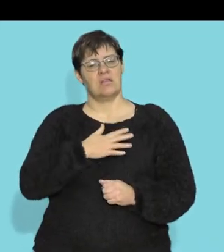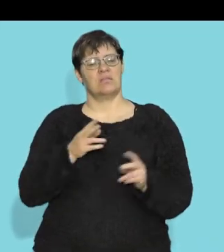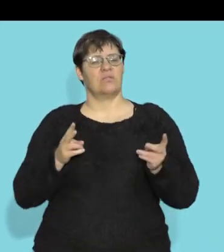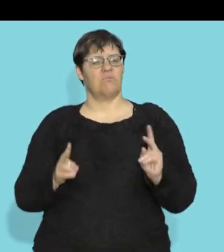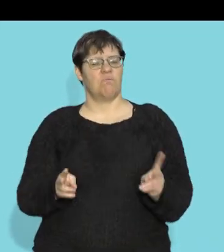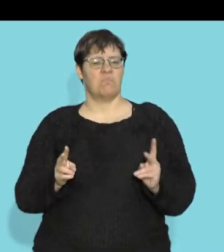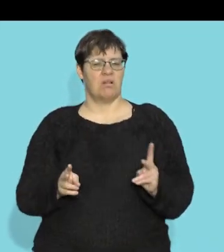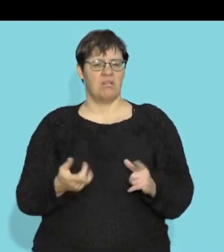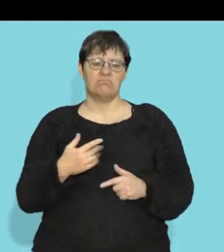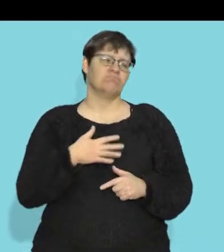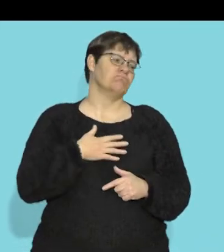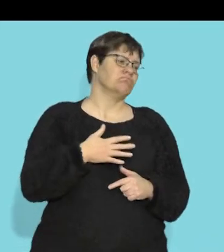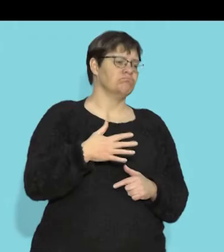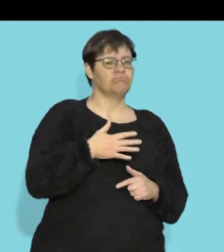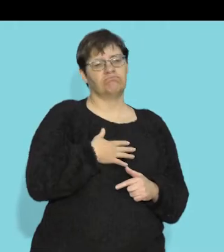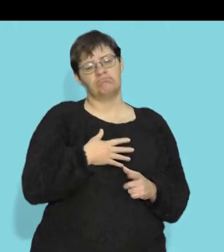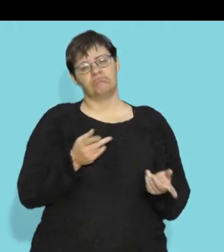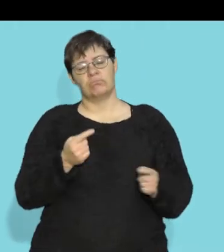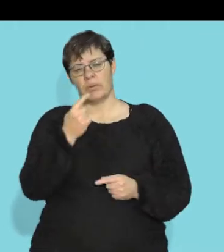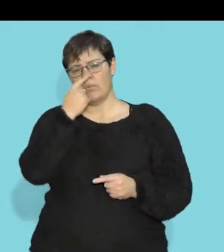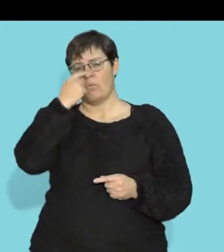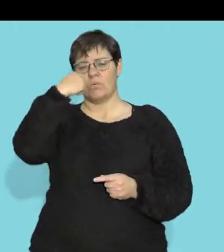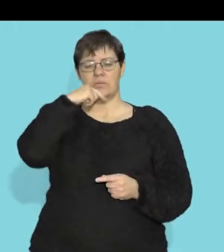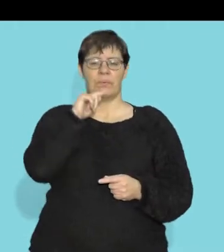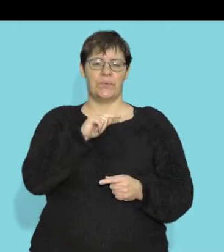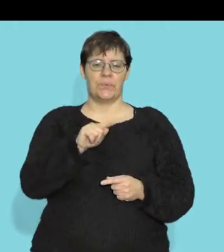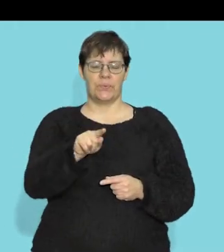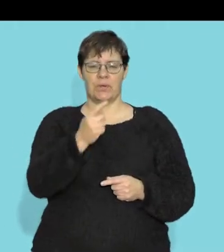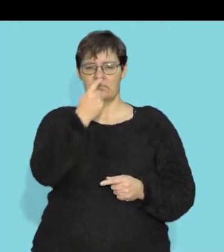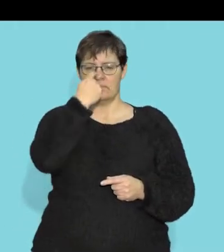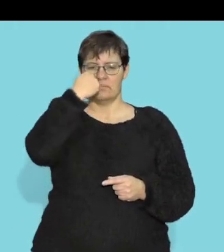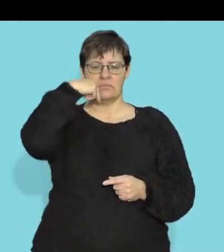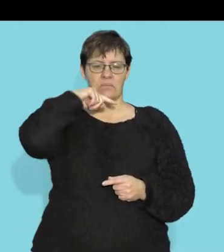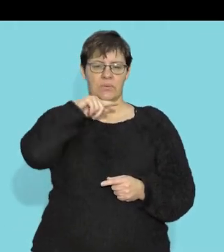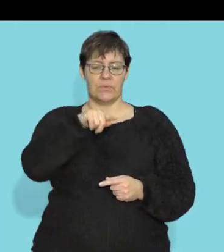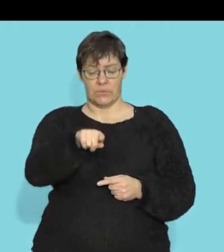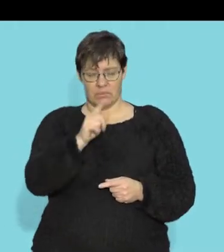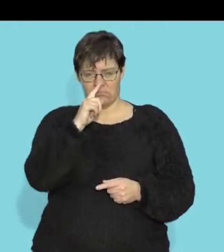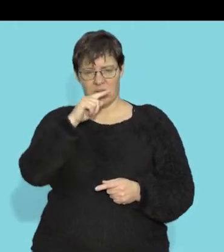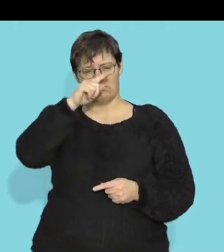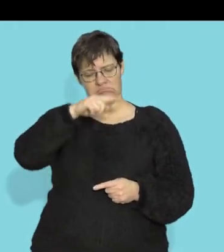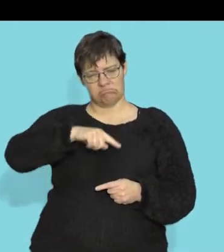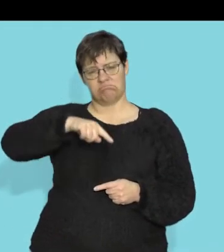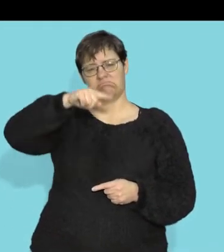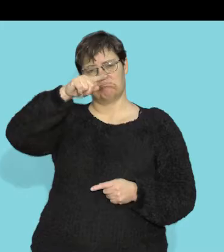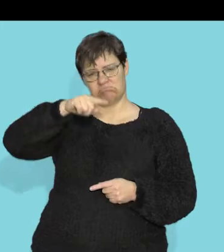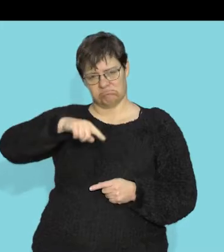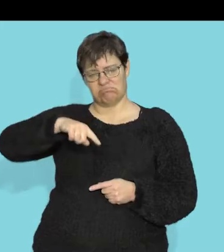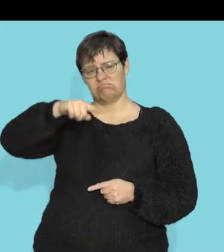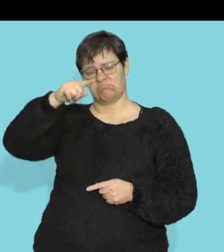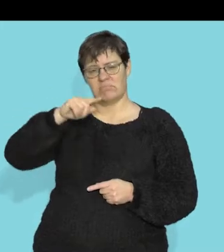breathing every single time you breathe in through your nose and out. And if you have a look at the pattern, all